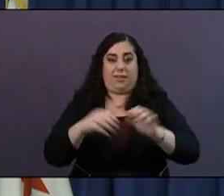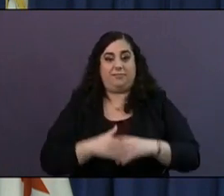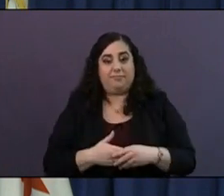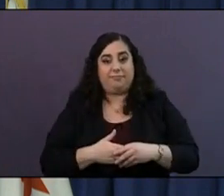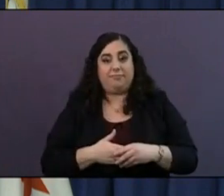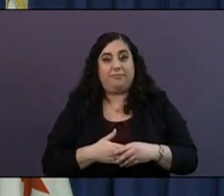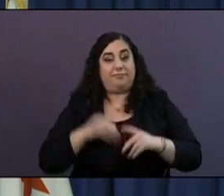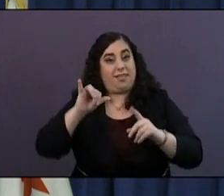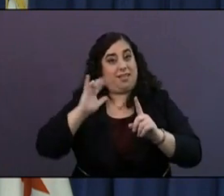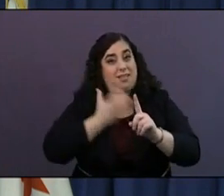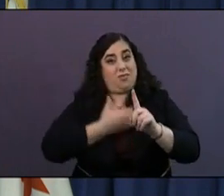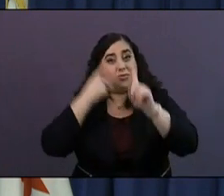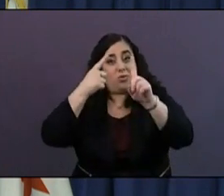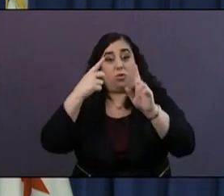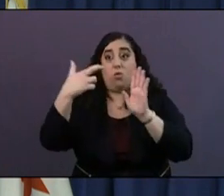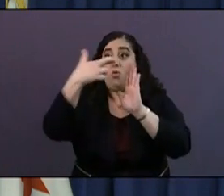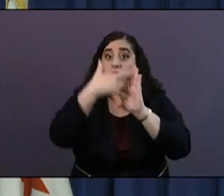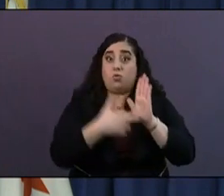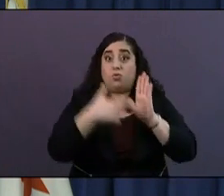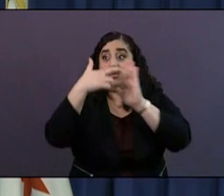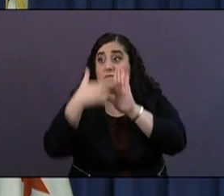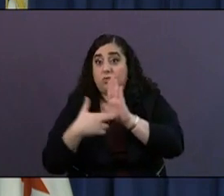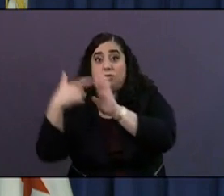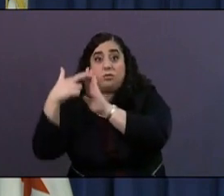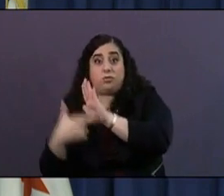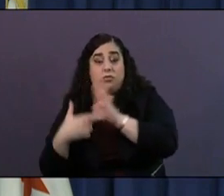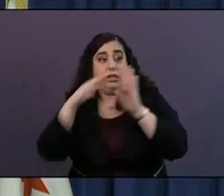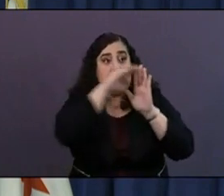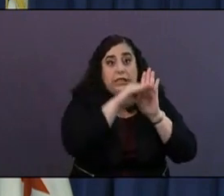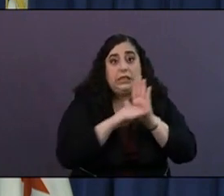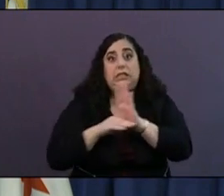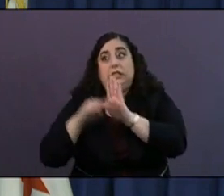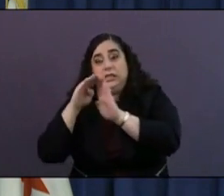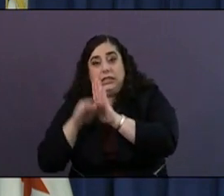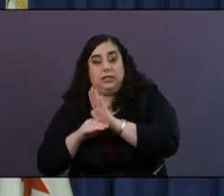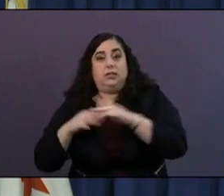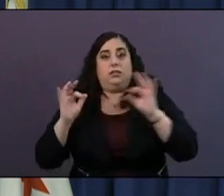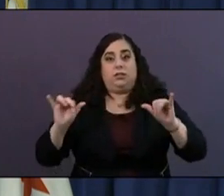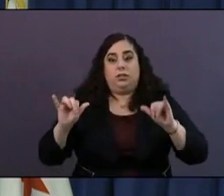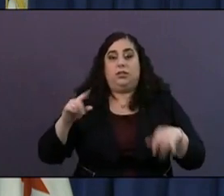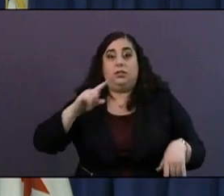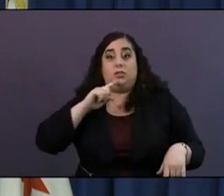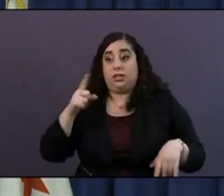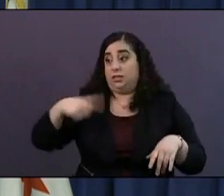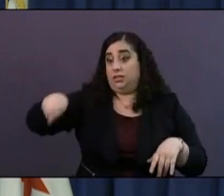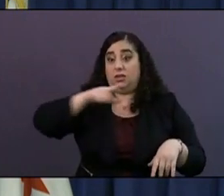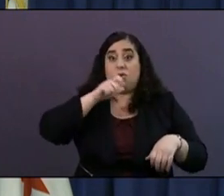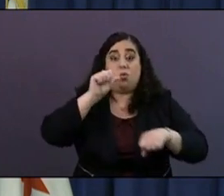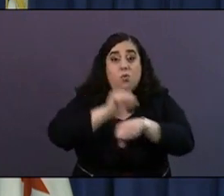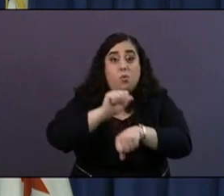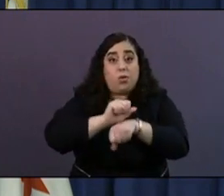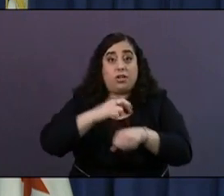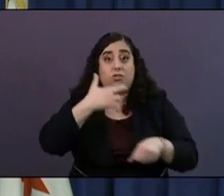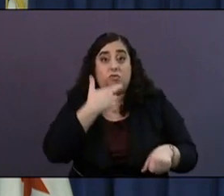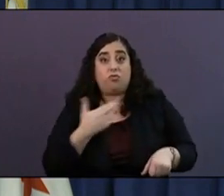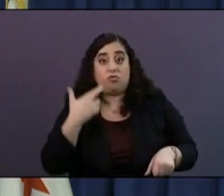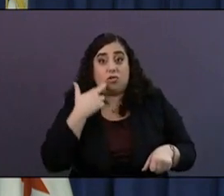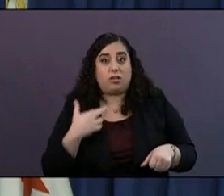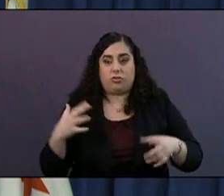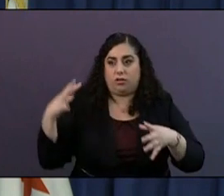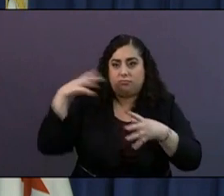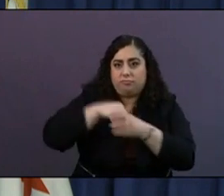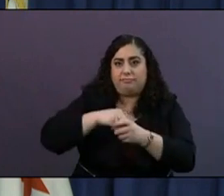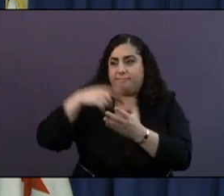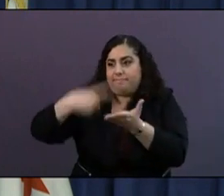developed by the restaurateurs themselves, the folks that have been working in this industry, have been working with our county public health on issues of food safety